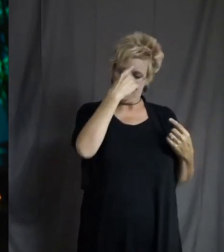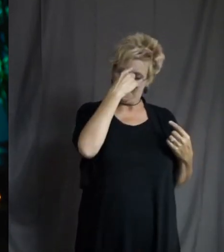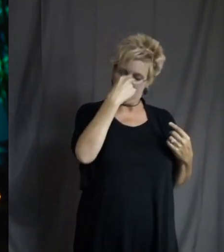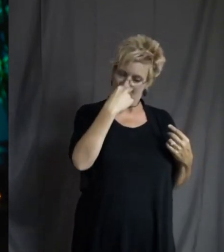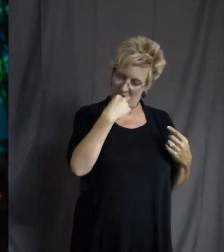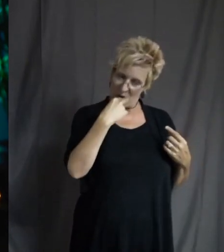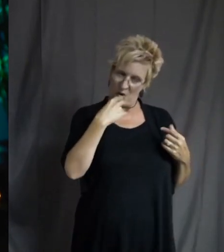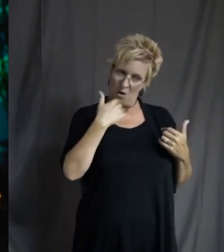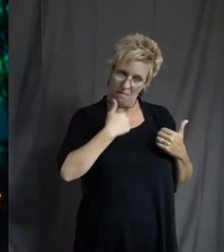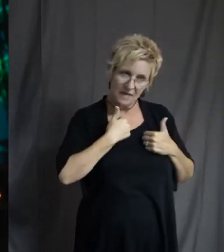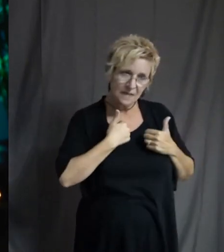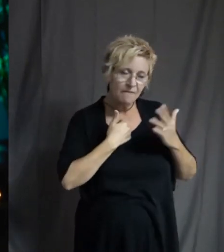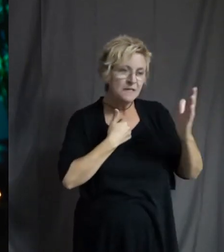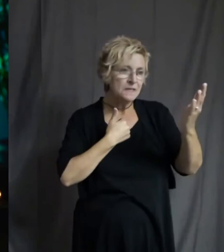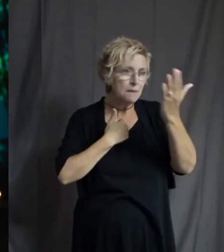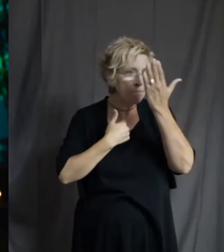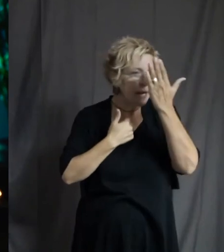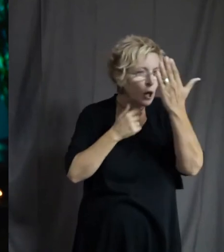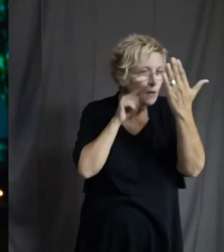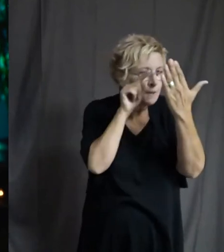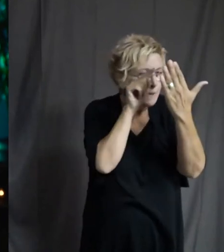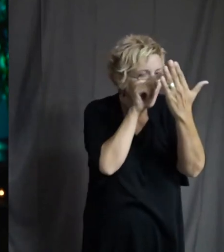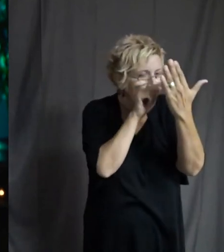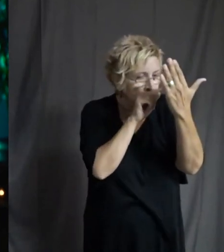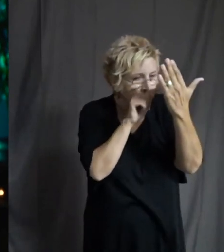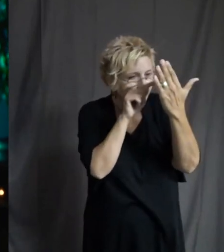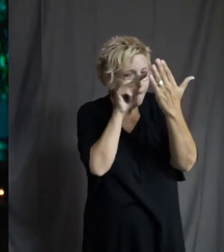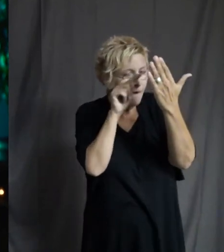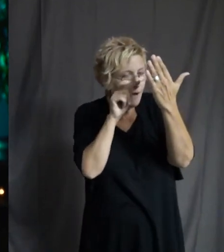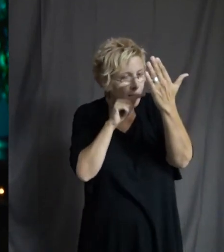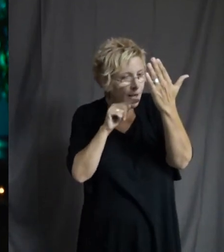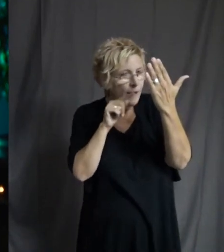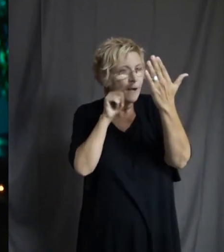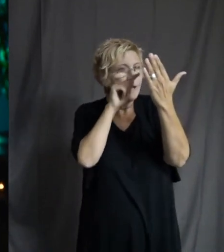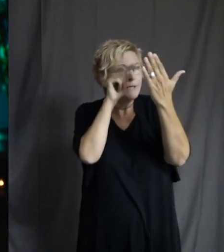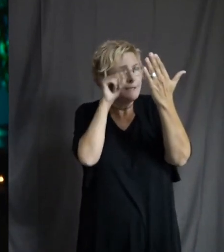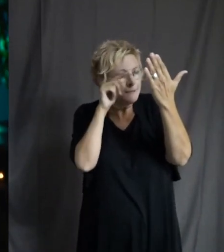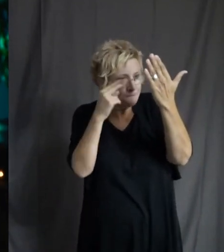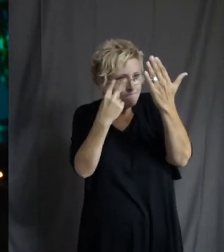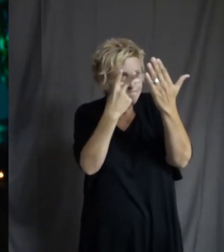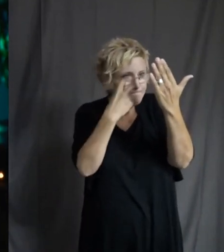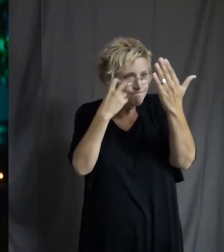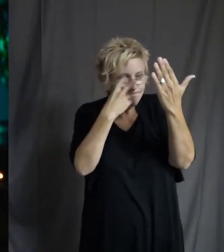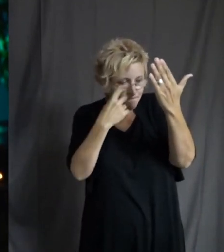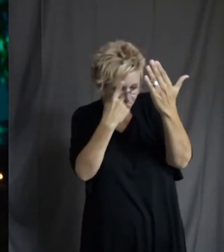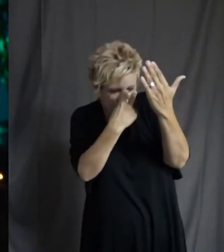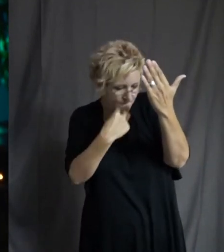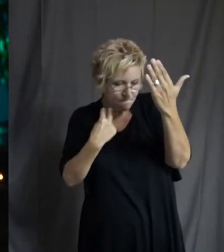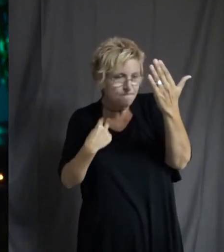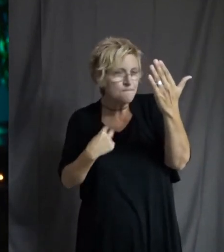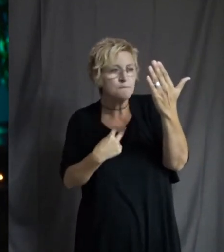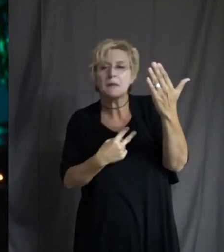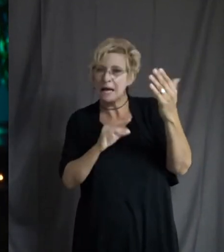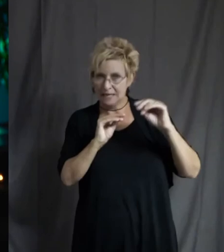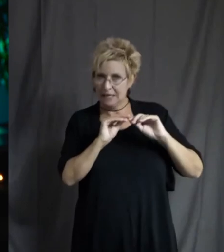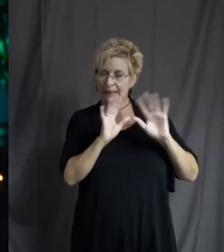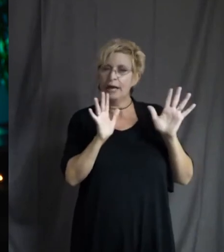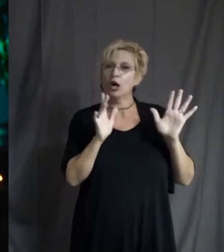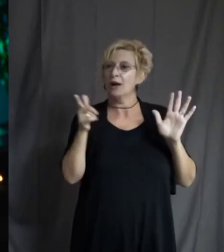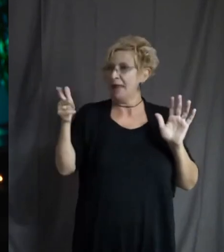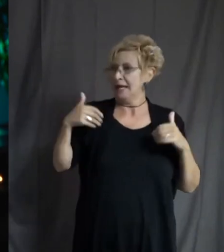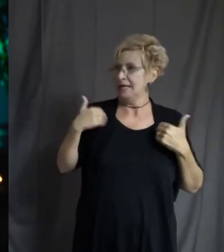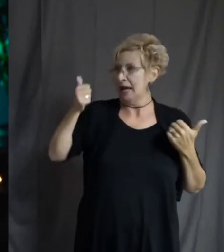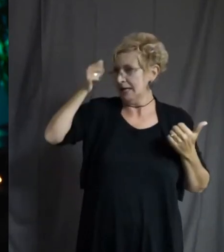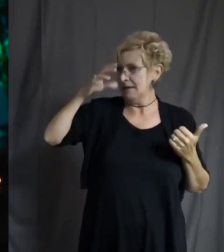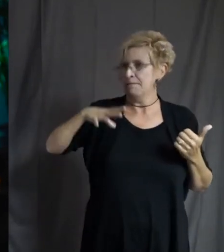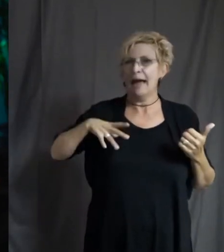by pore in the mirror. It took her until close to dawn to finish her inspection, but by that time it was clear to her that the young man had